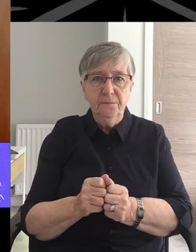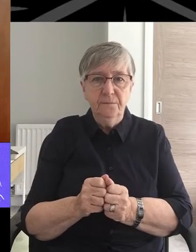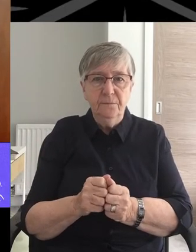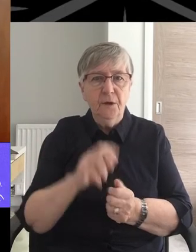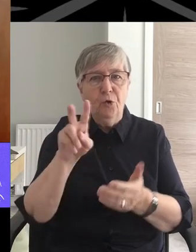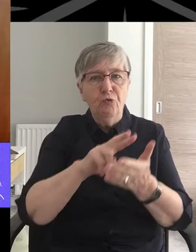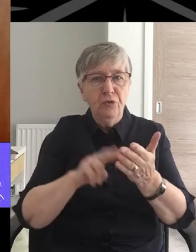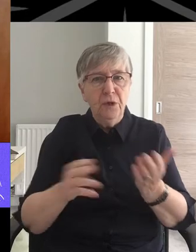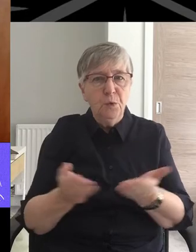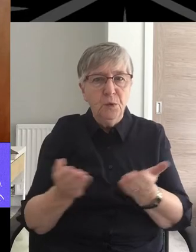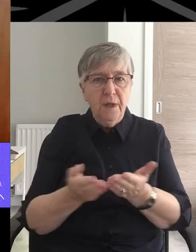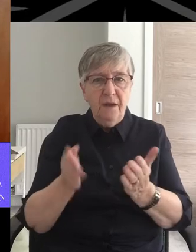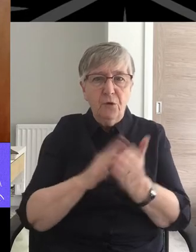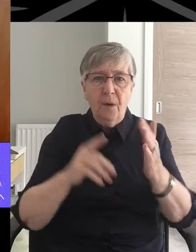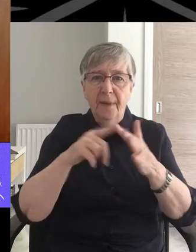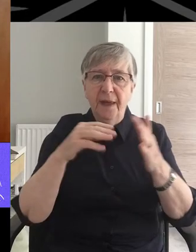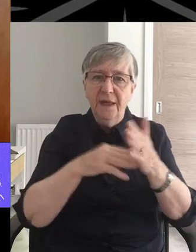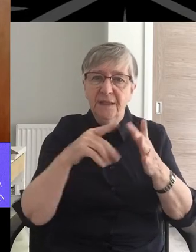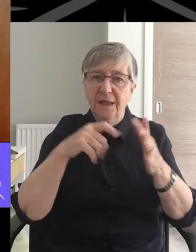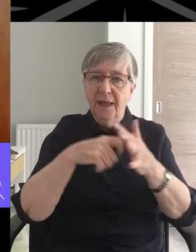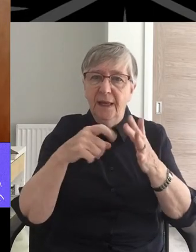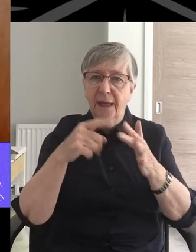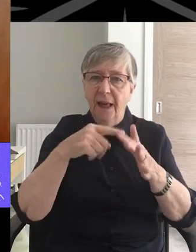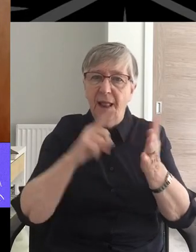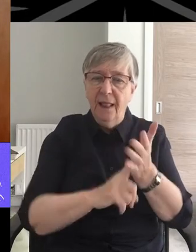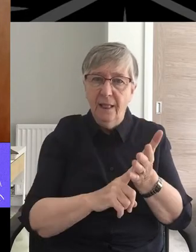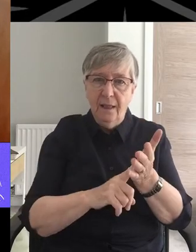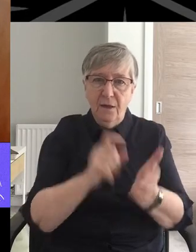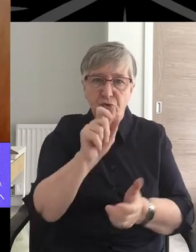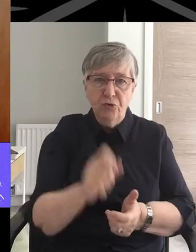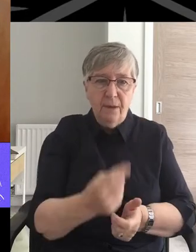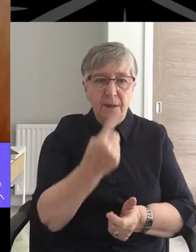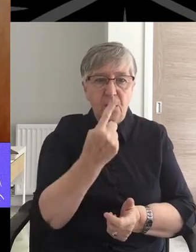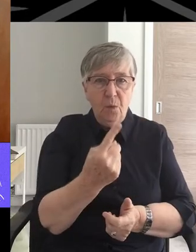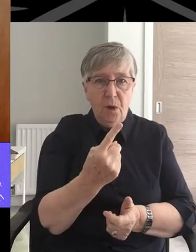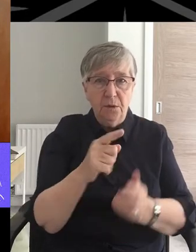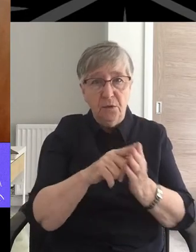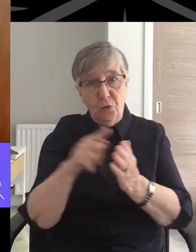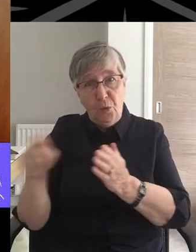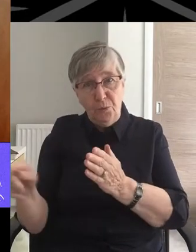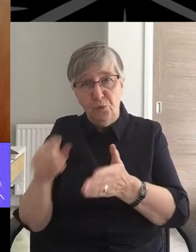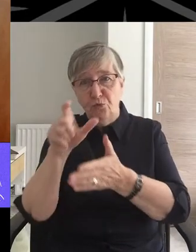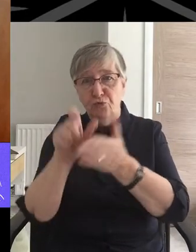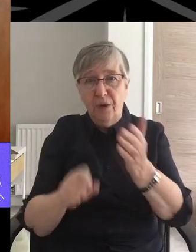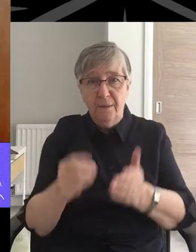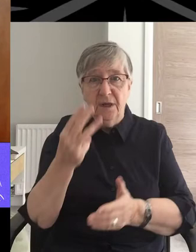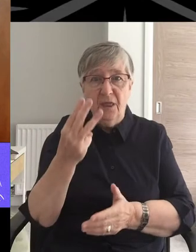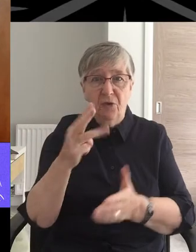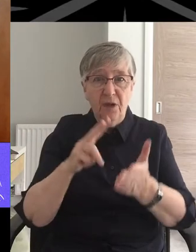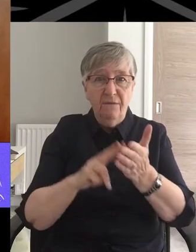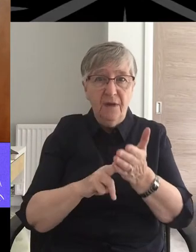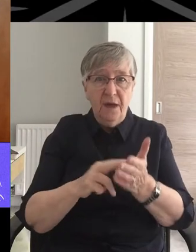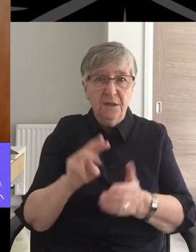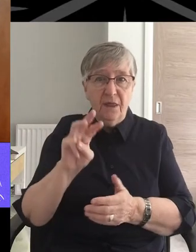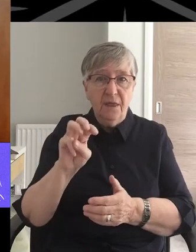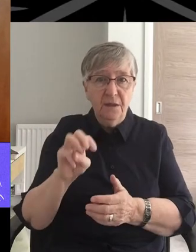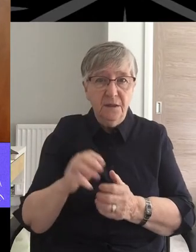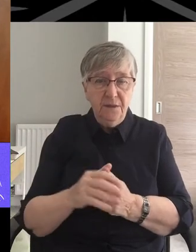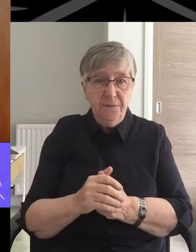the reading today comes from the book of Ezekiel, chapter 1, all the way to chapter 3, verse 13.